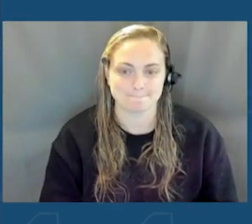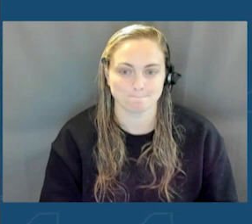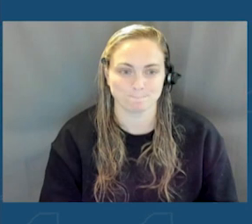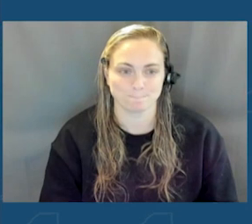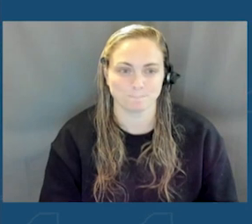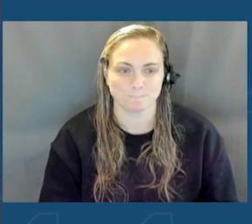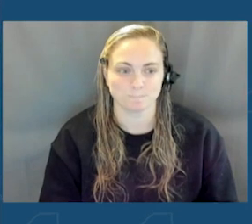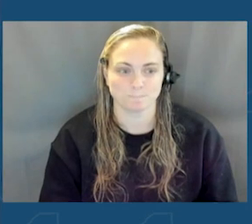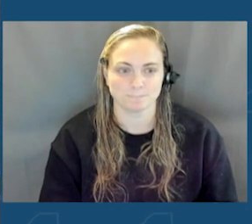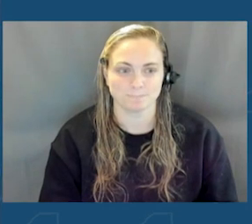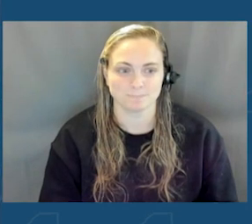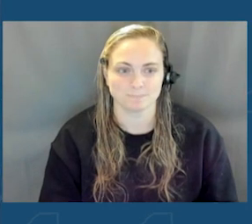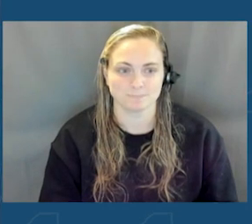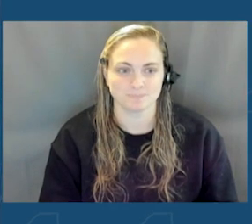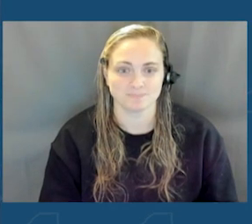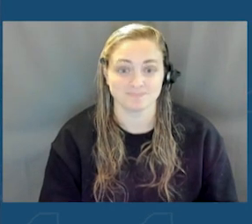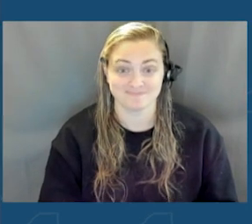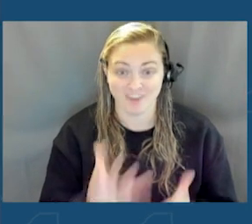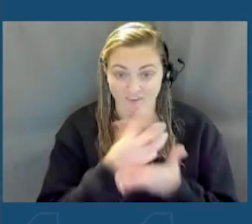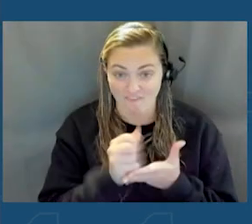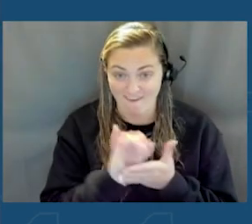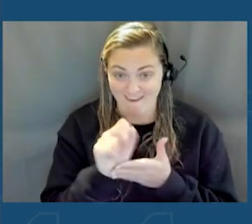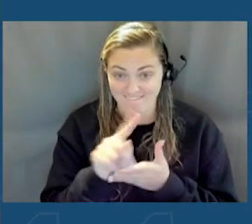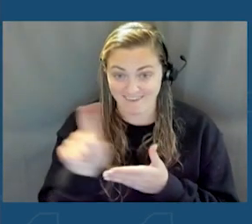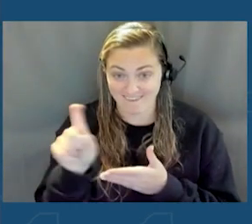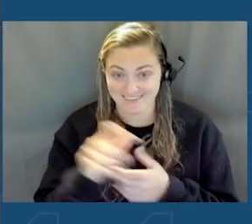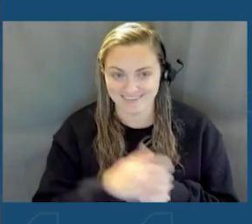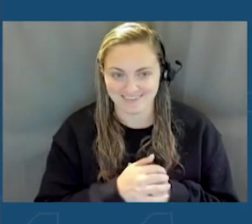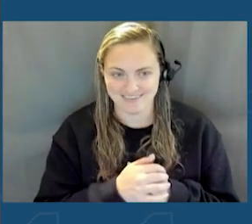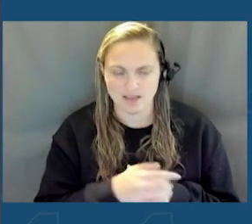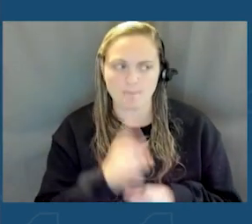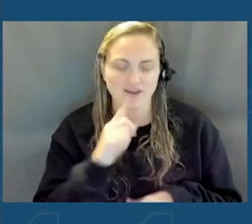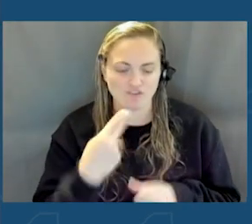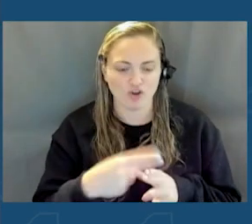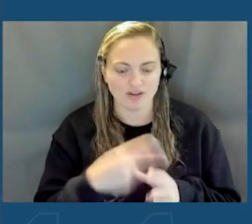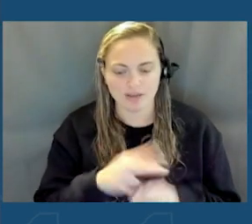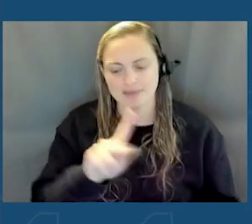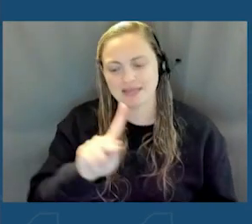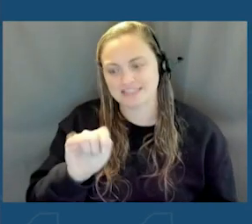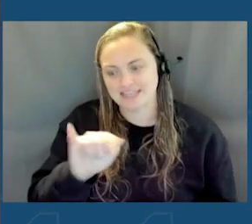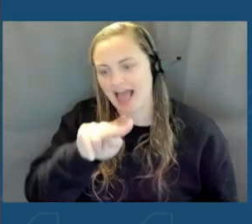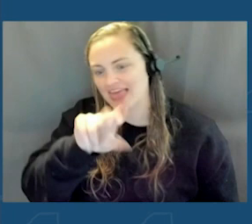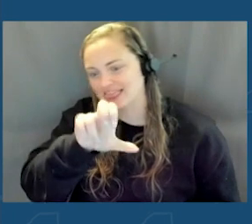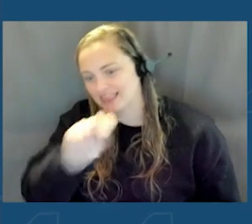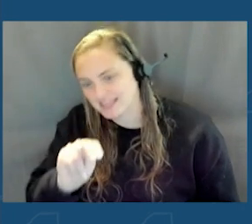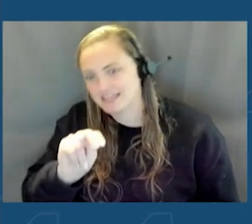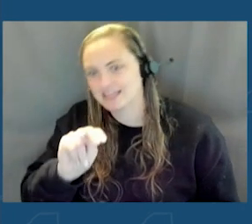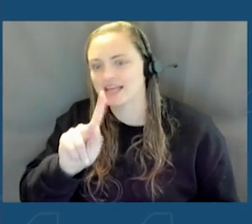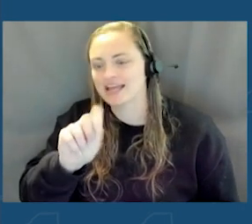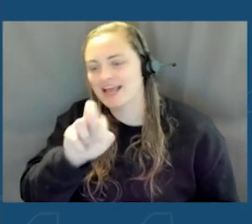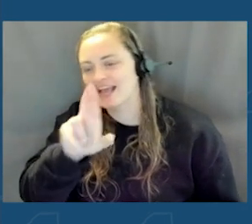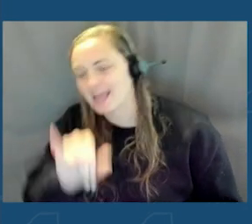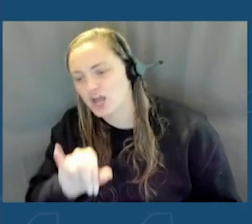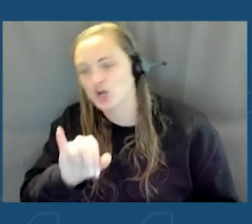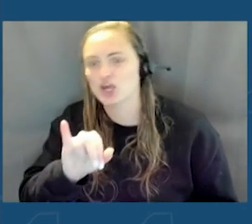Write down a name. My real name is Kathleen Mary Courtney Hochul, so I thought you were You needed.